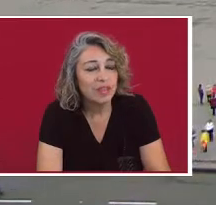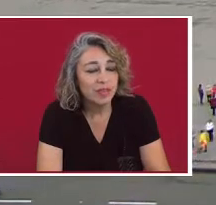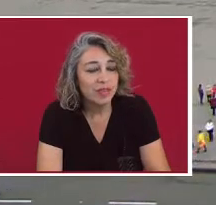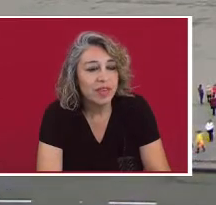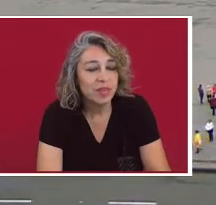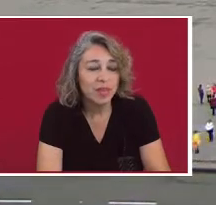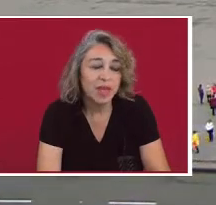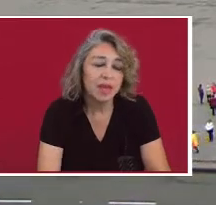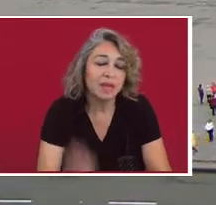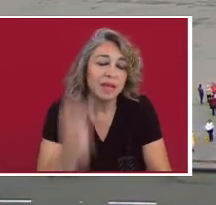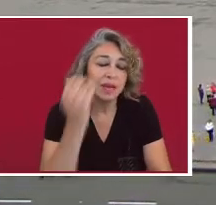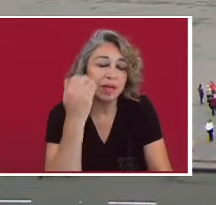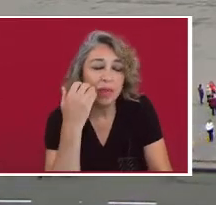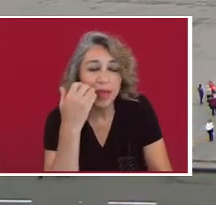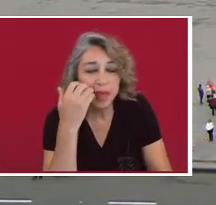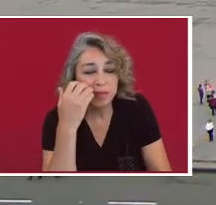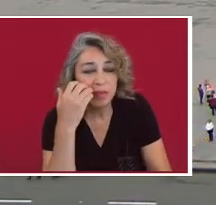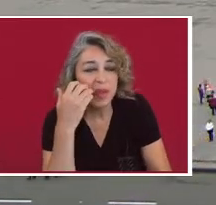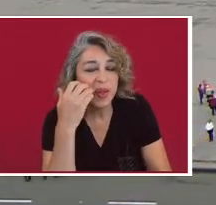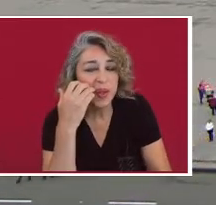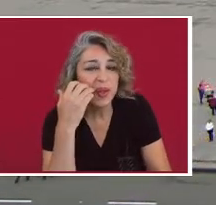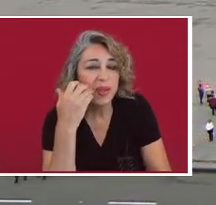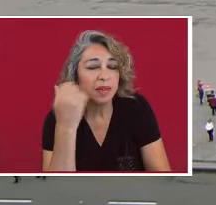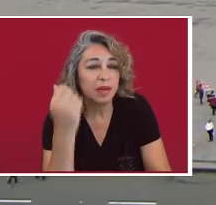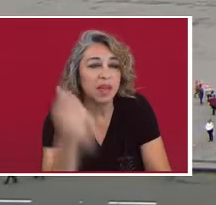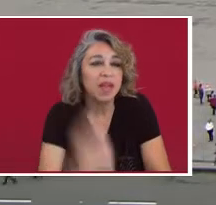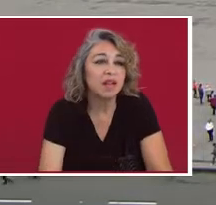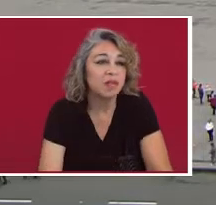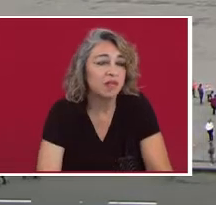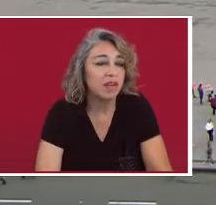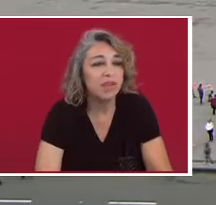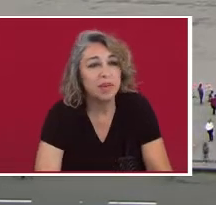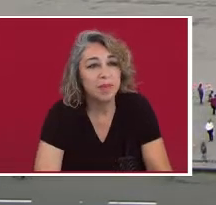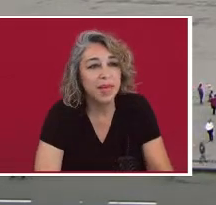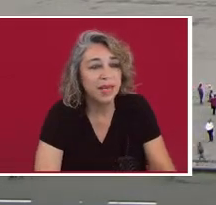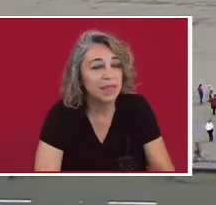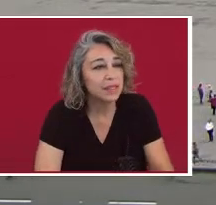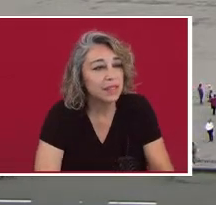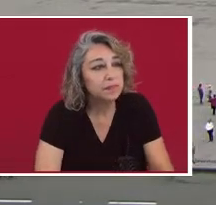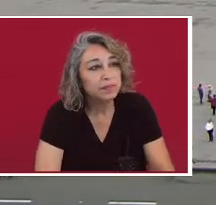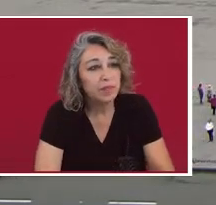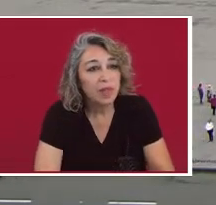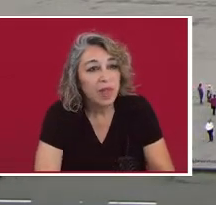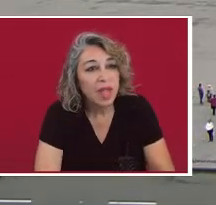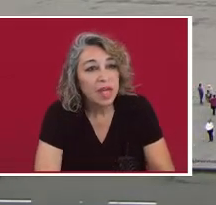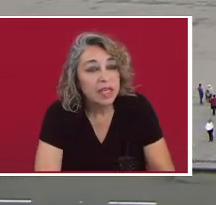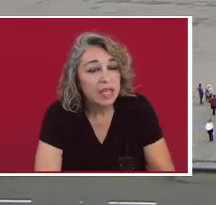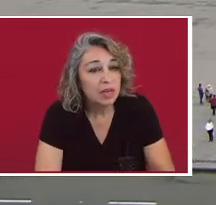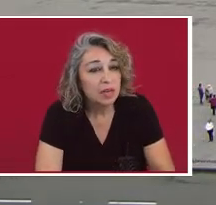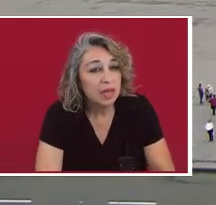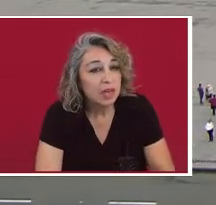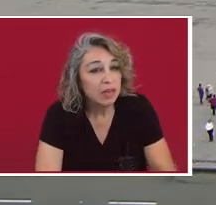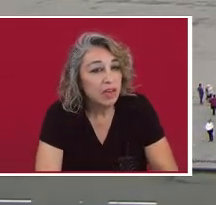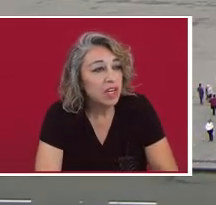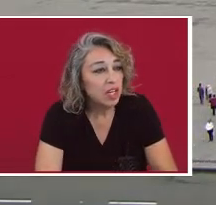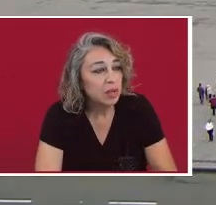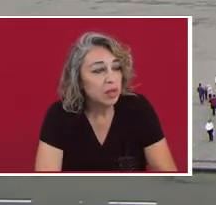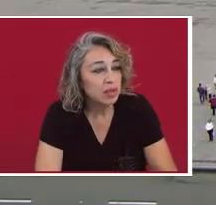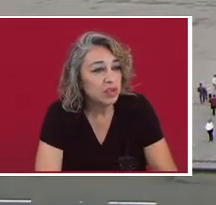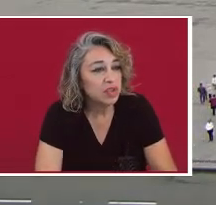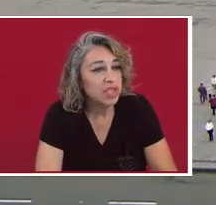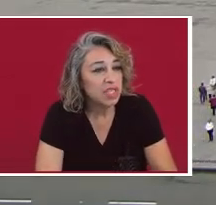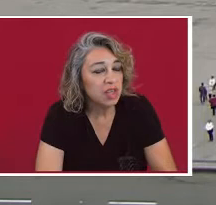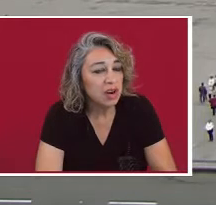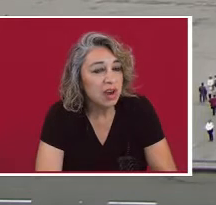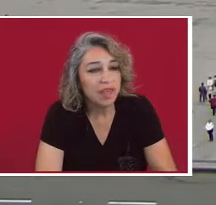on the 15th, when they had the ringing of the bell and the yell of independence. Now, if you can look at where